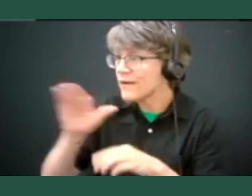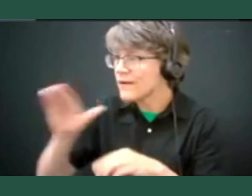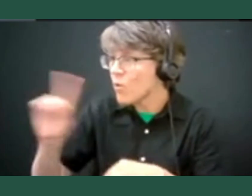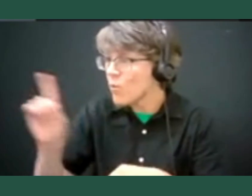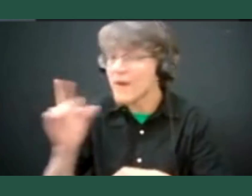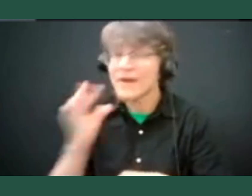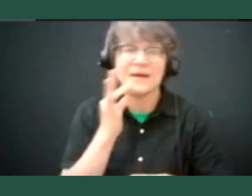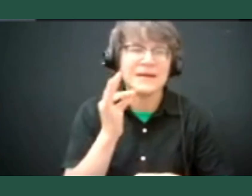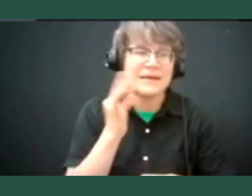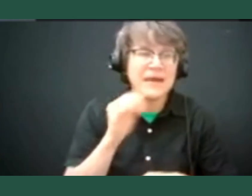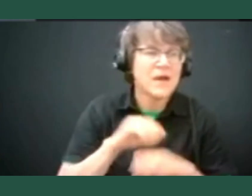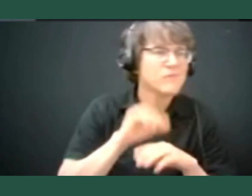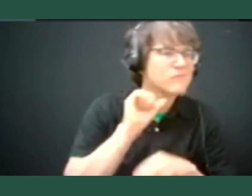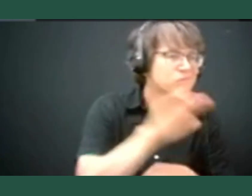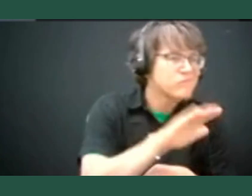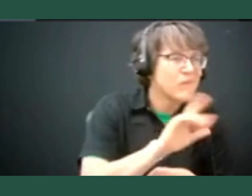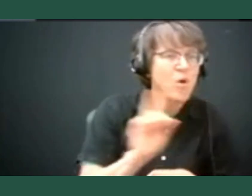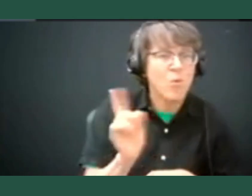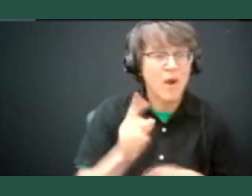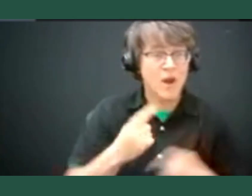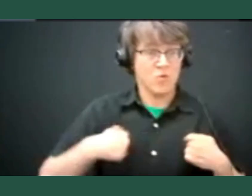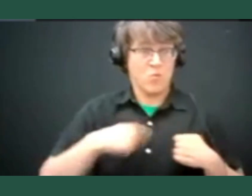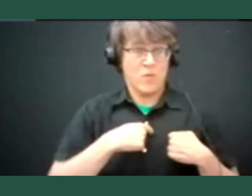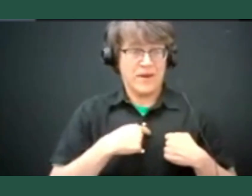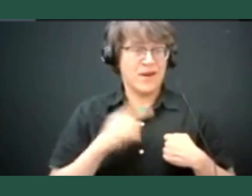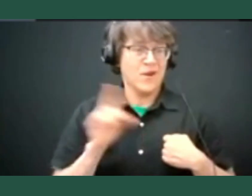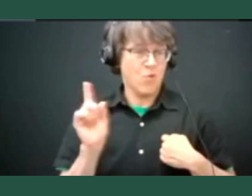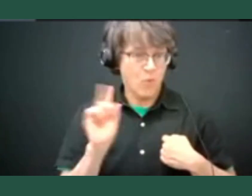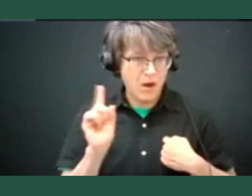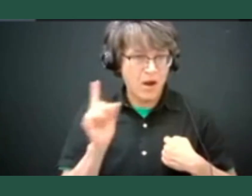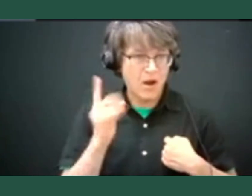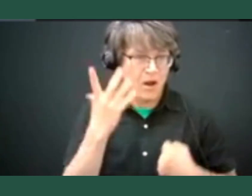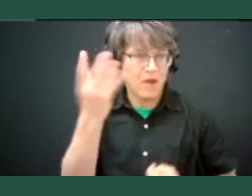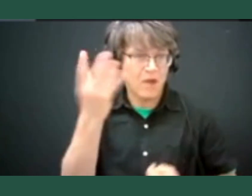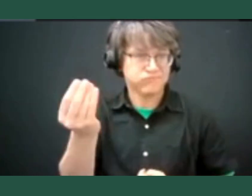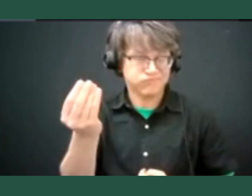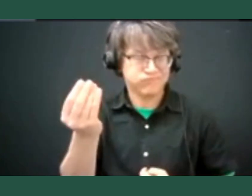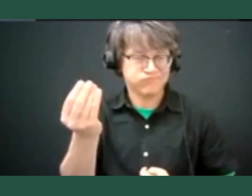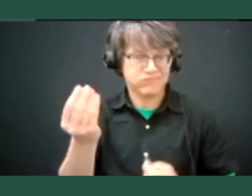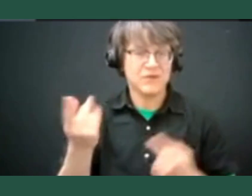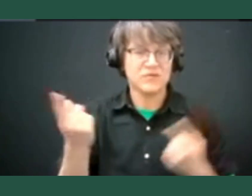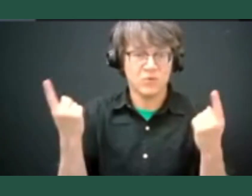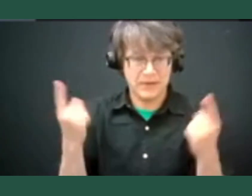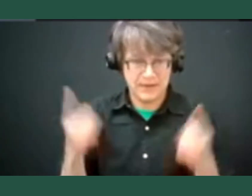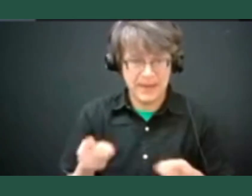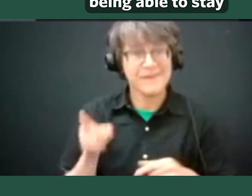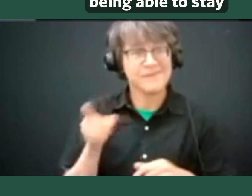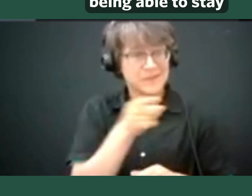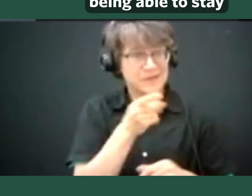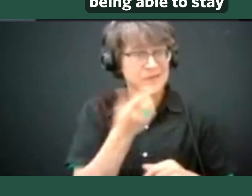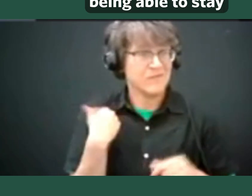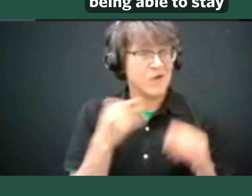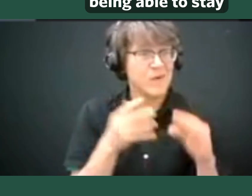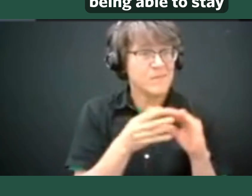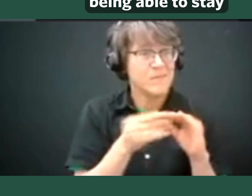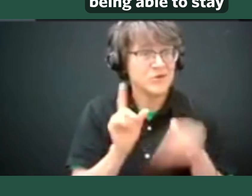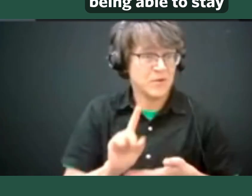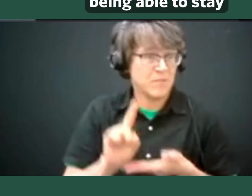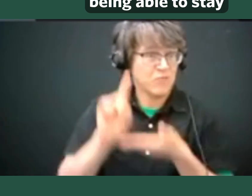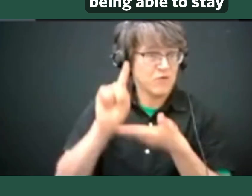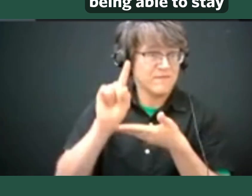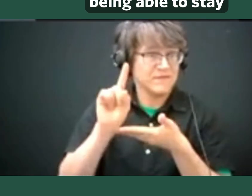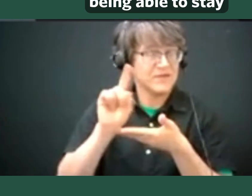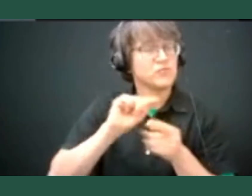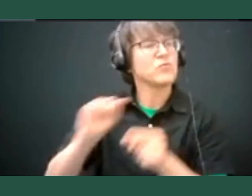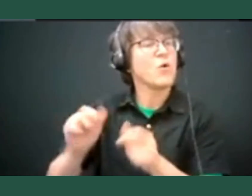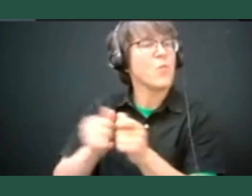going, um, and where are we going? And we ended up, she mentioned privilege. We ended up going with friends